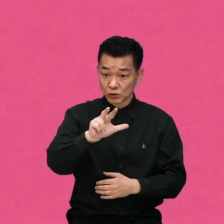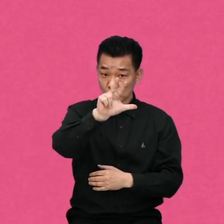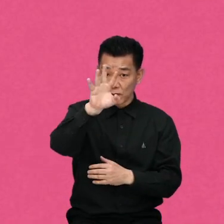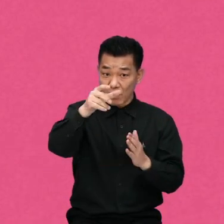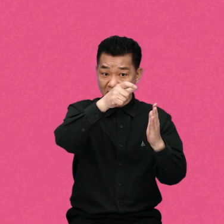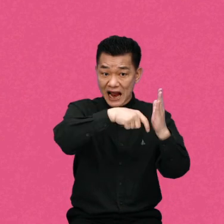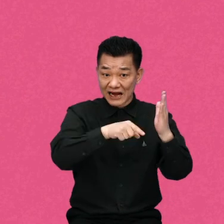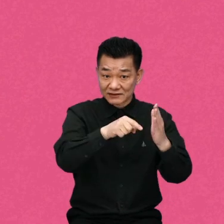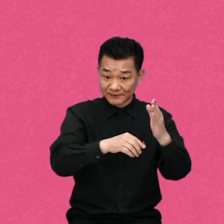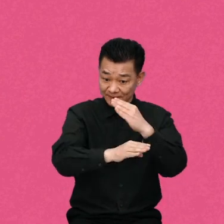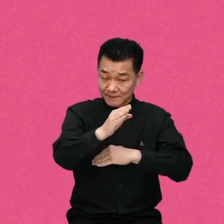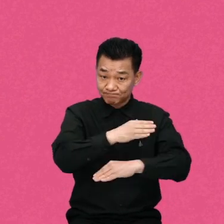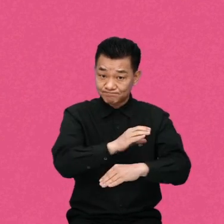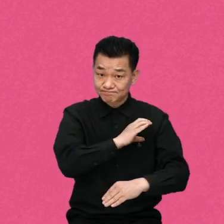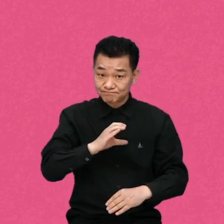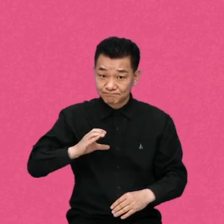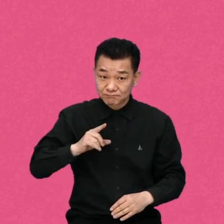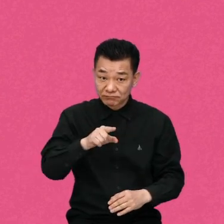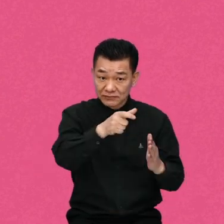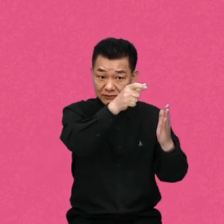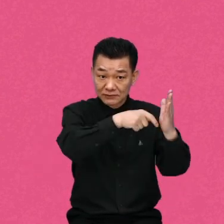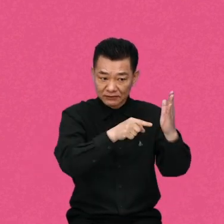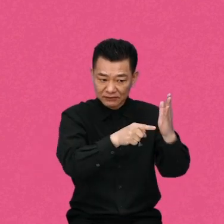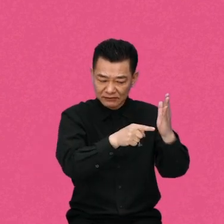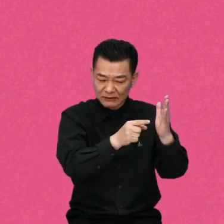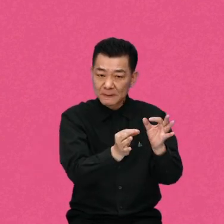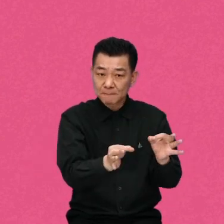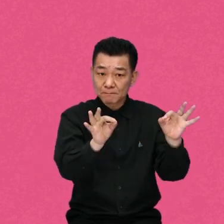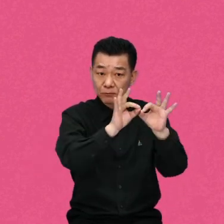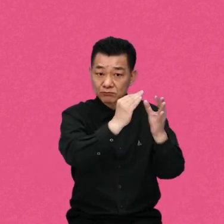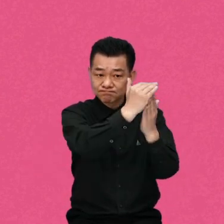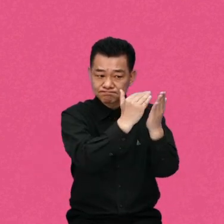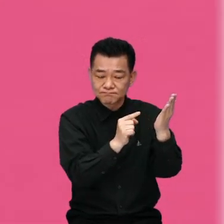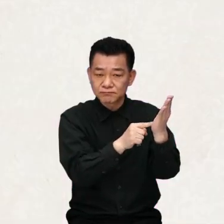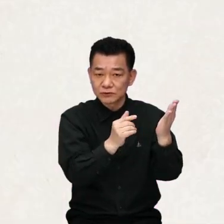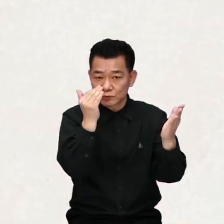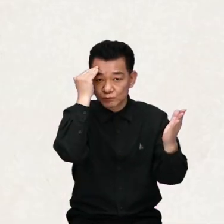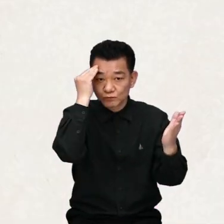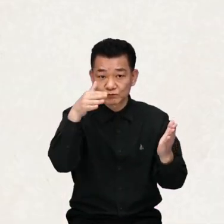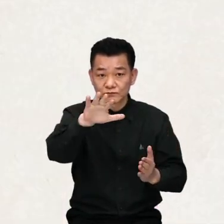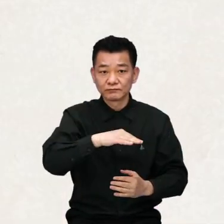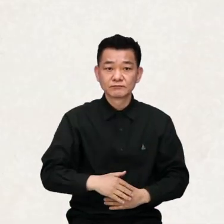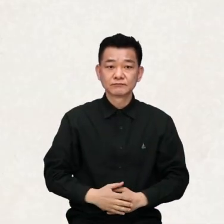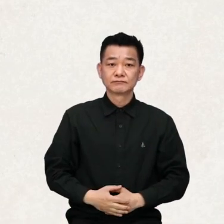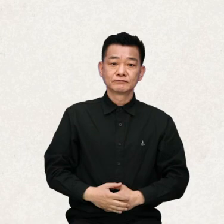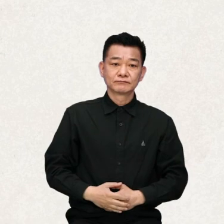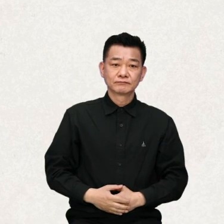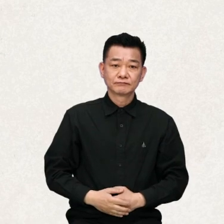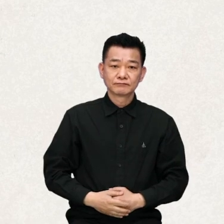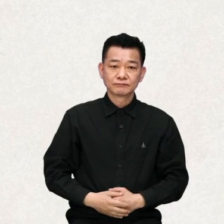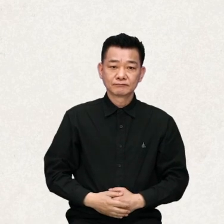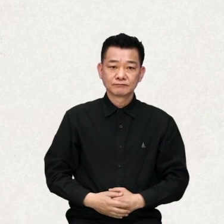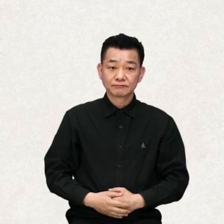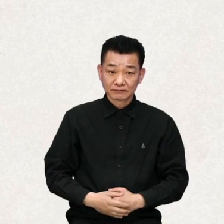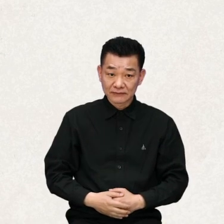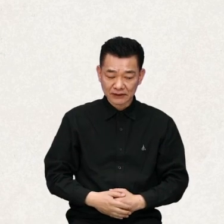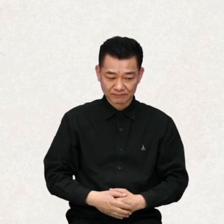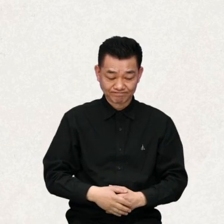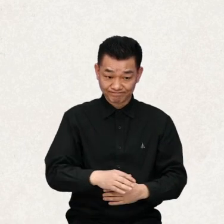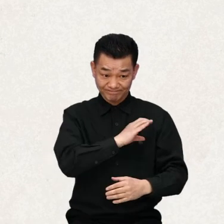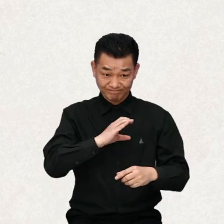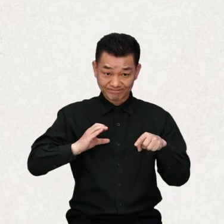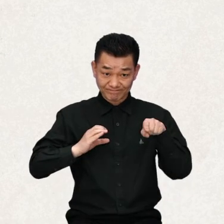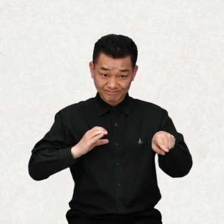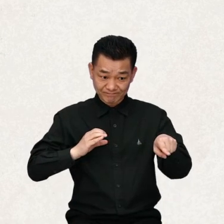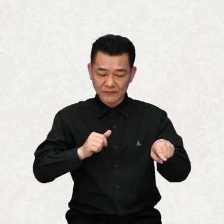You can find that out in the Article 34 of the UN CRPD.